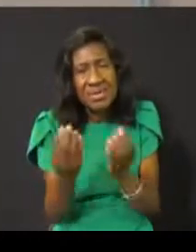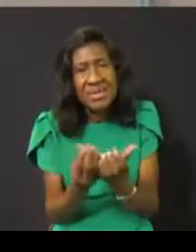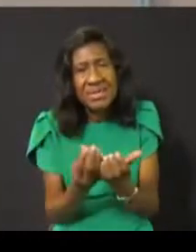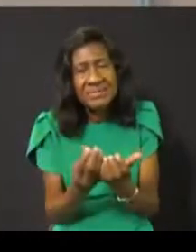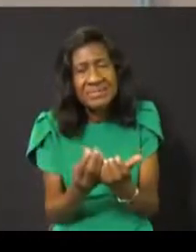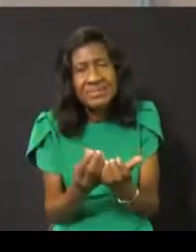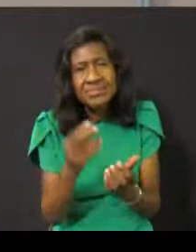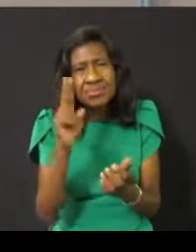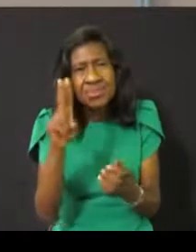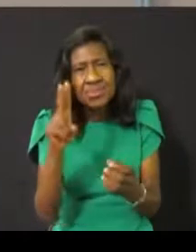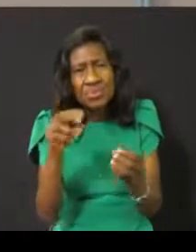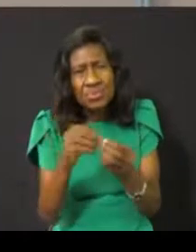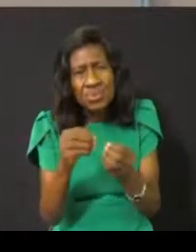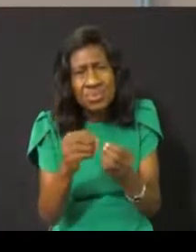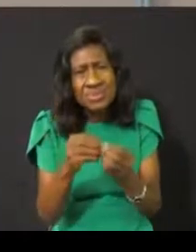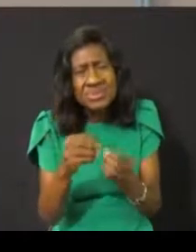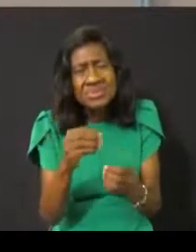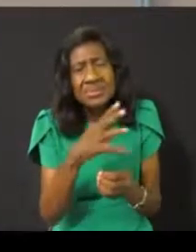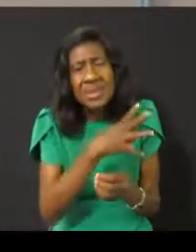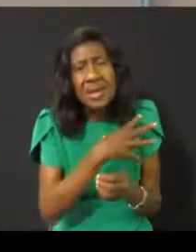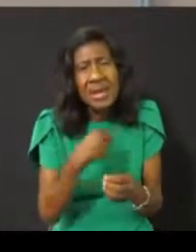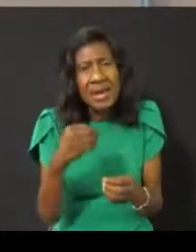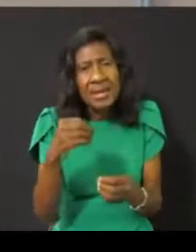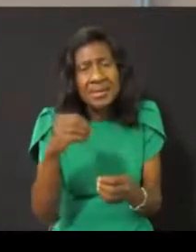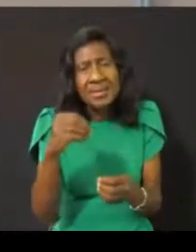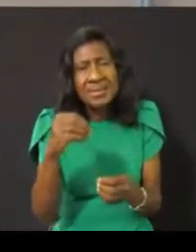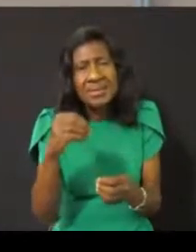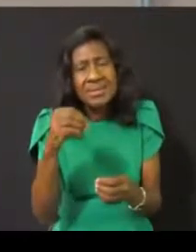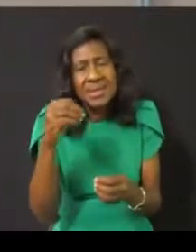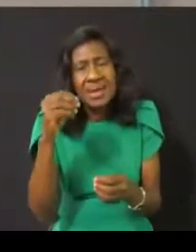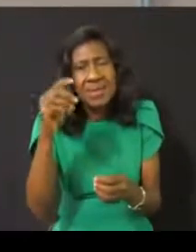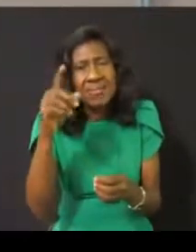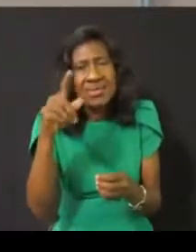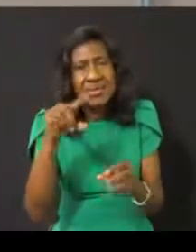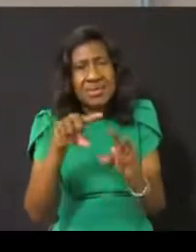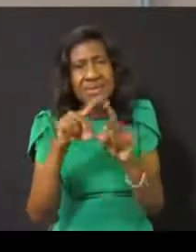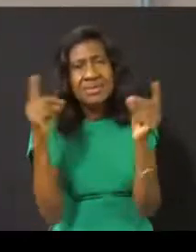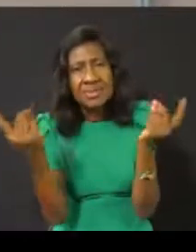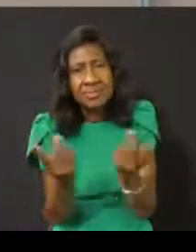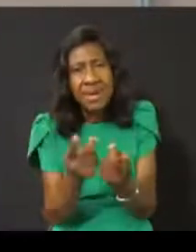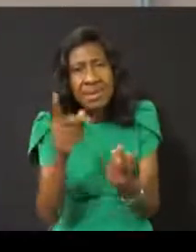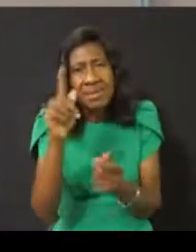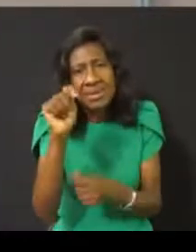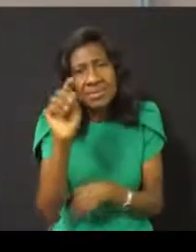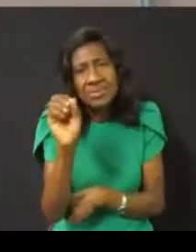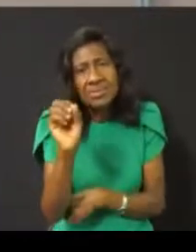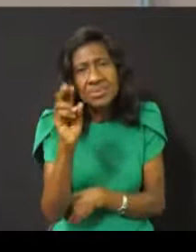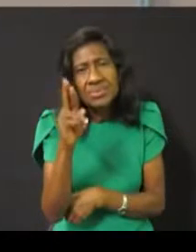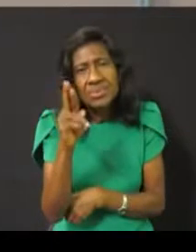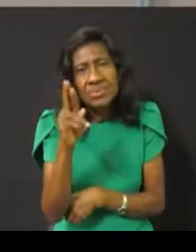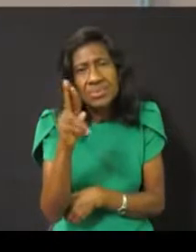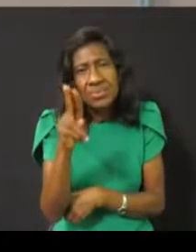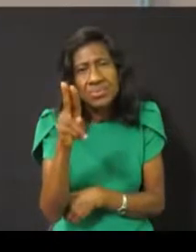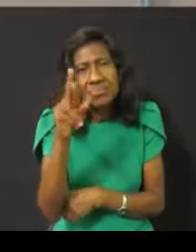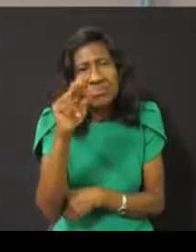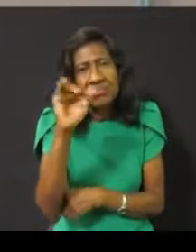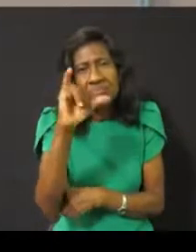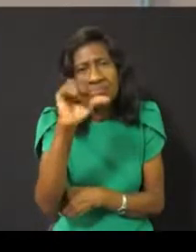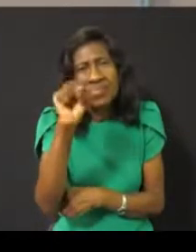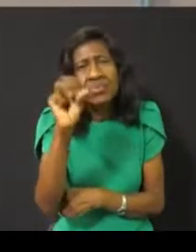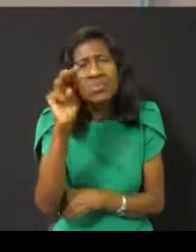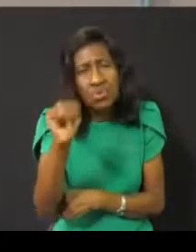internationally accredited courses that are sponsored in part by the Department of Tourism and are being offered free of charge to the